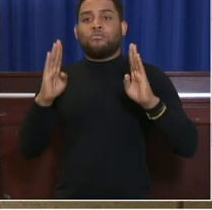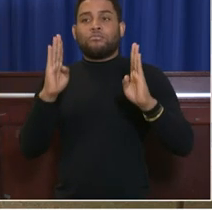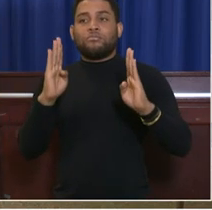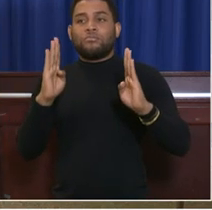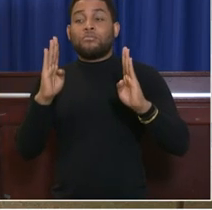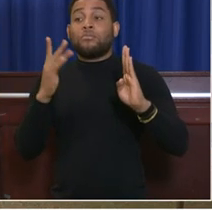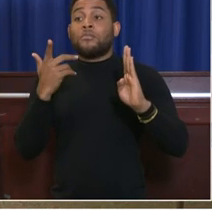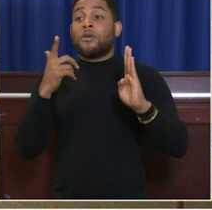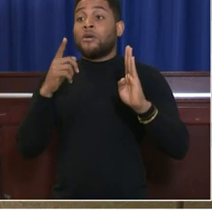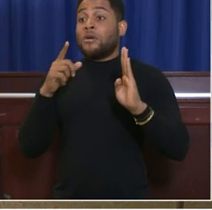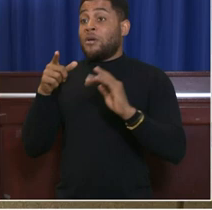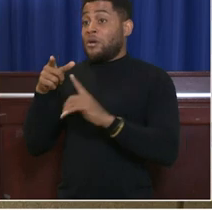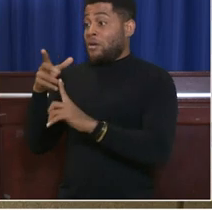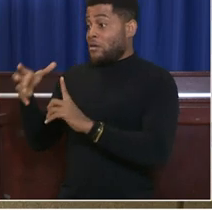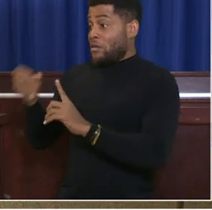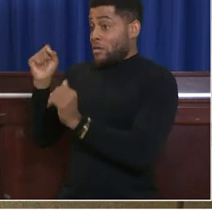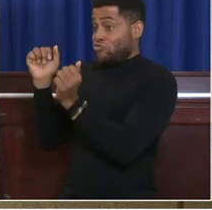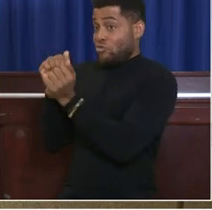few days.